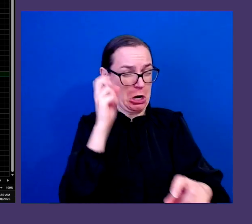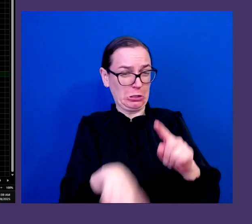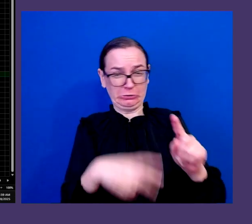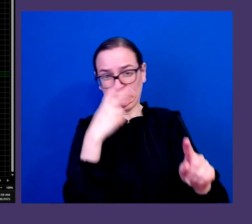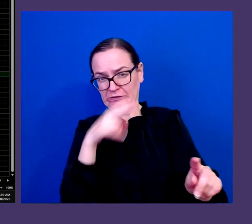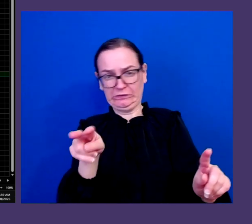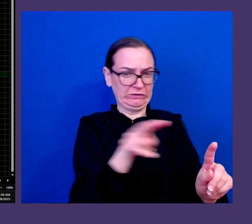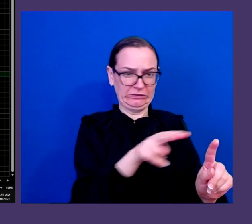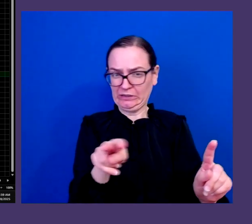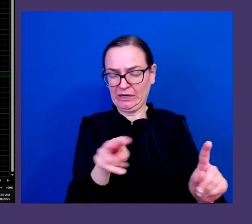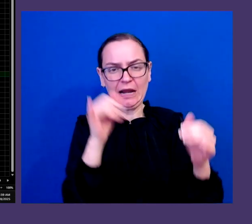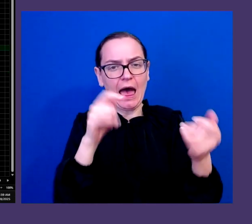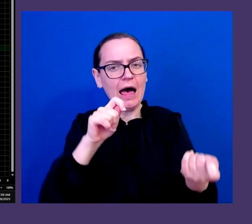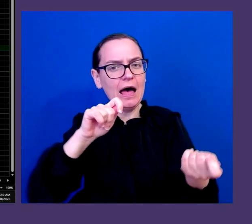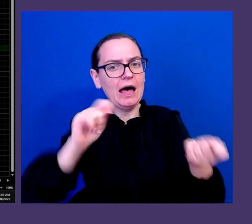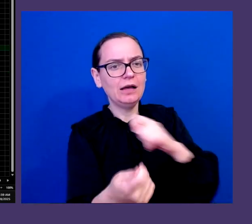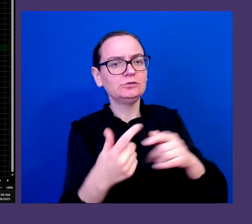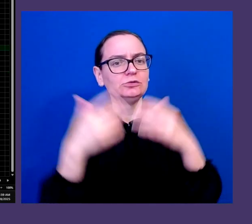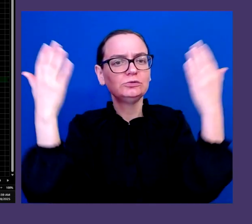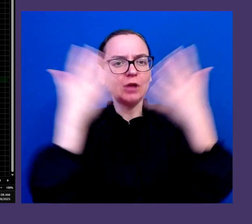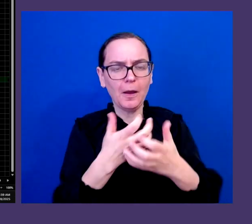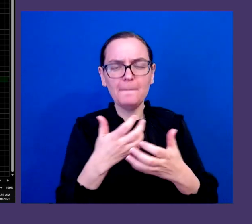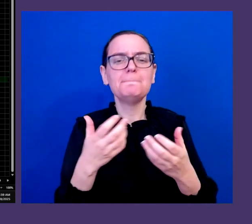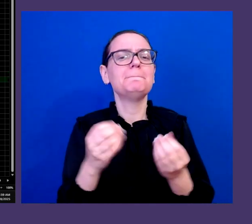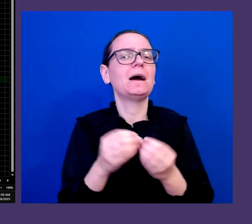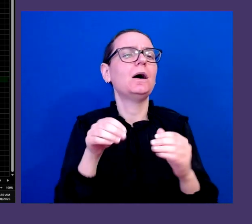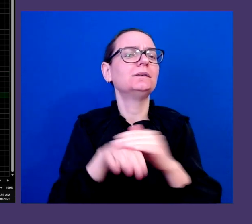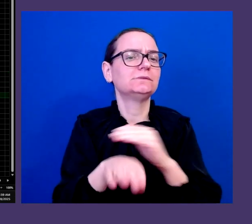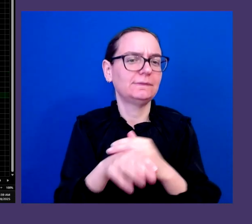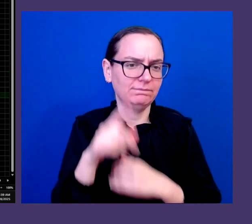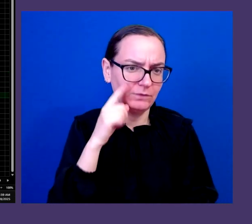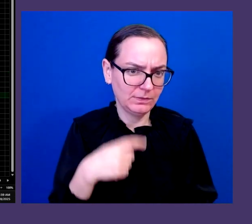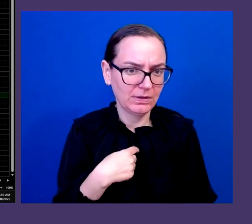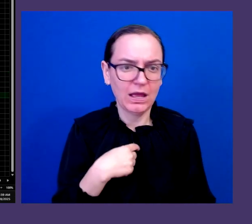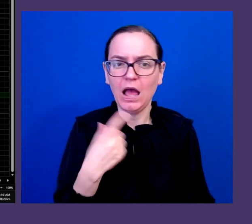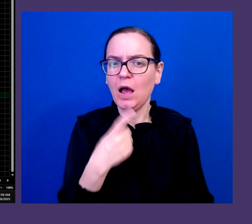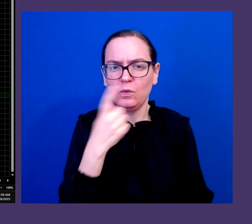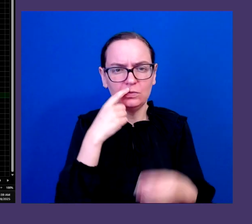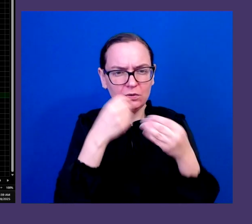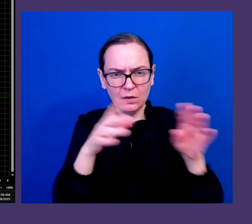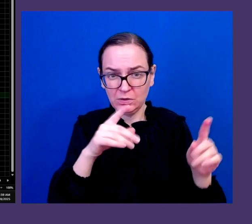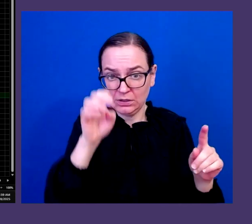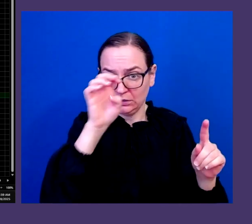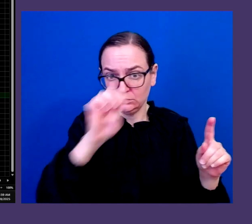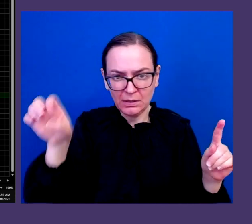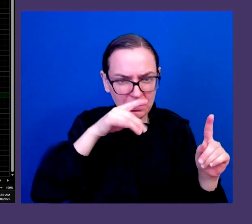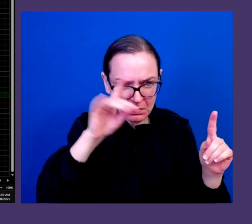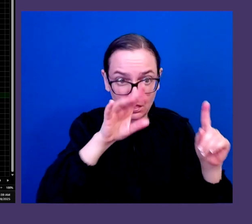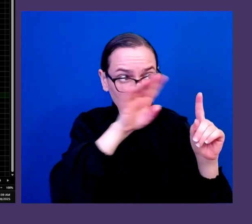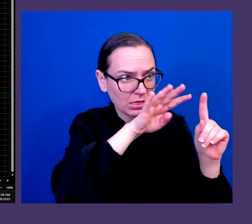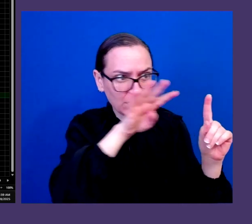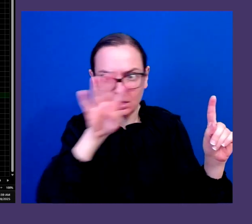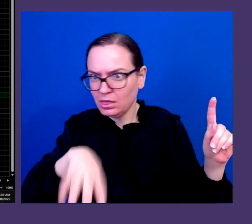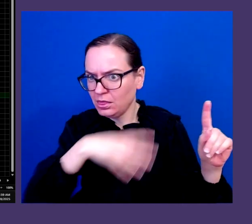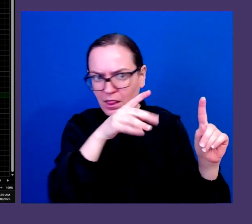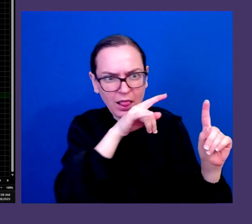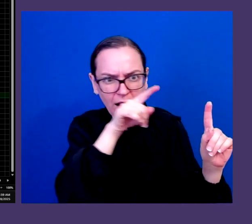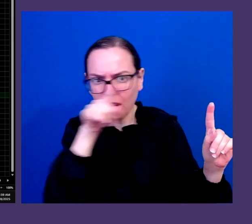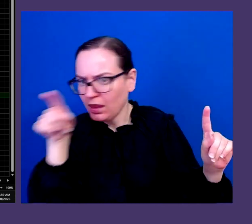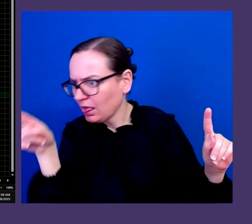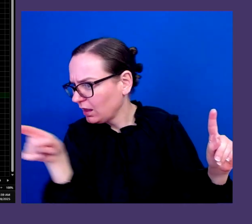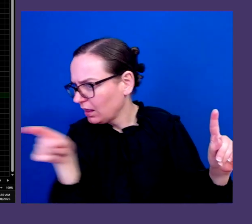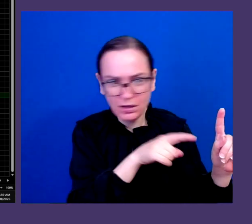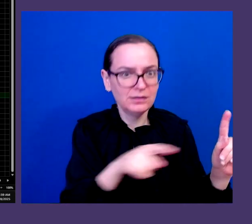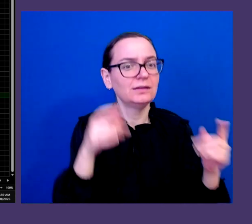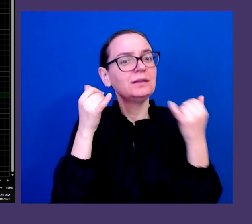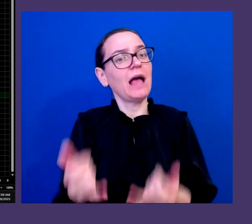addition, I would always get lost when I was in Excel. So the focus cell option under view now allows me to know exactly like a crosshair right to